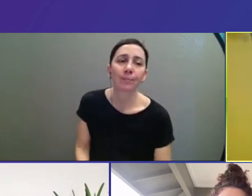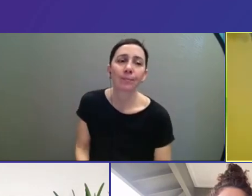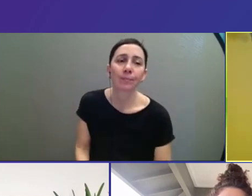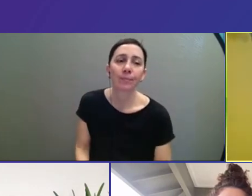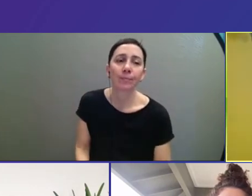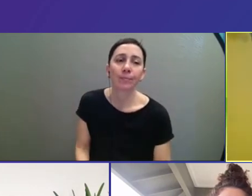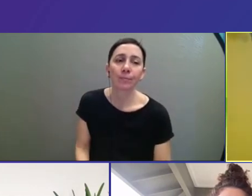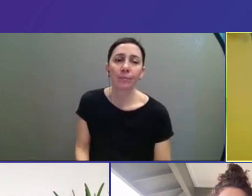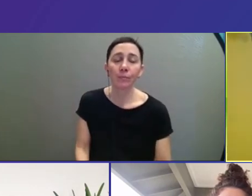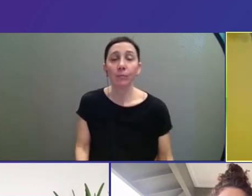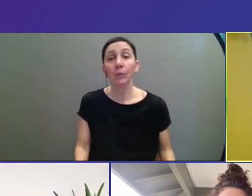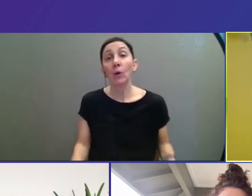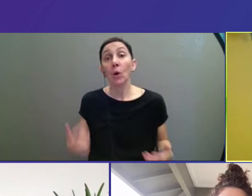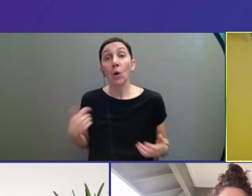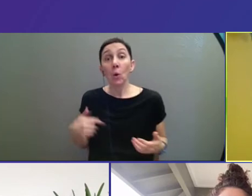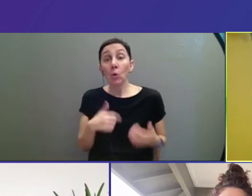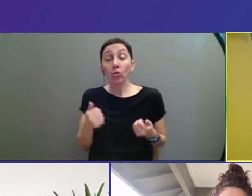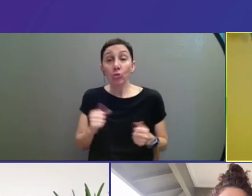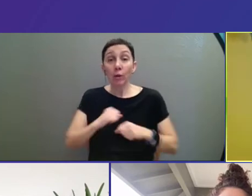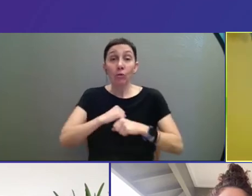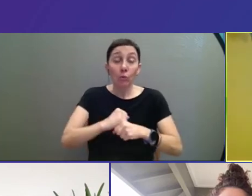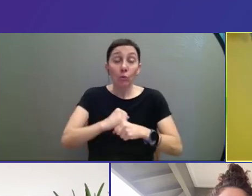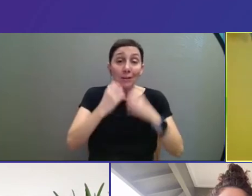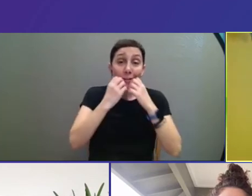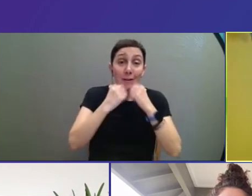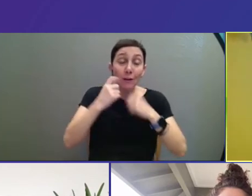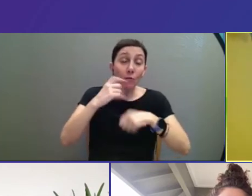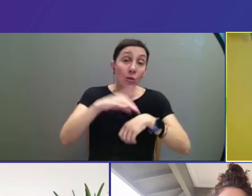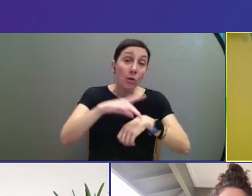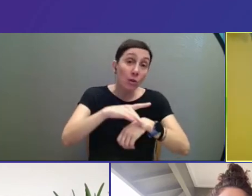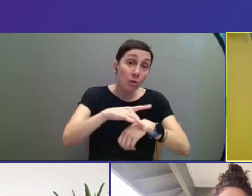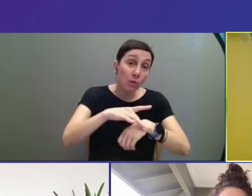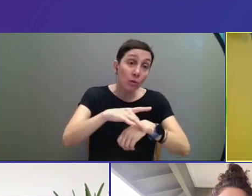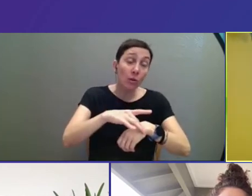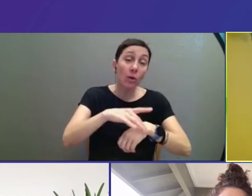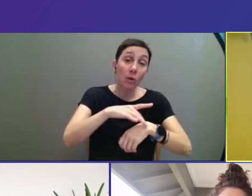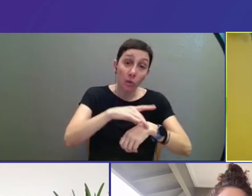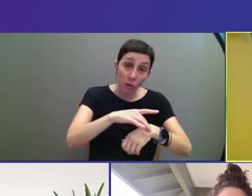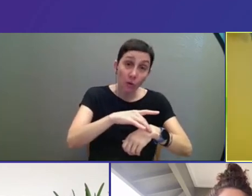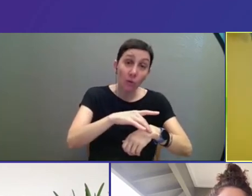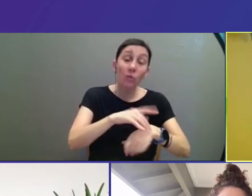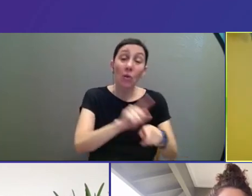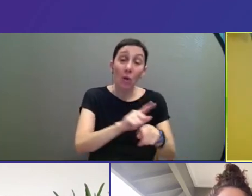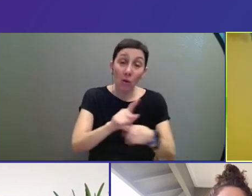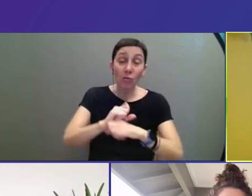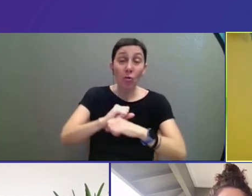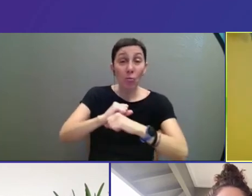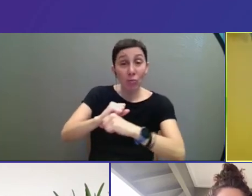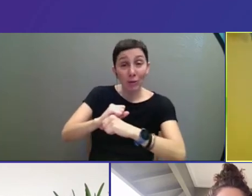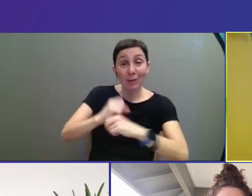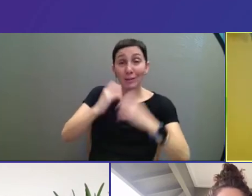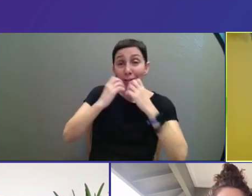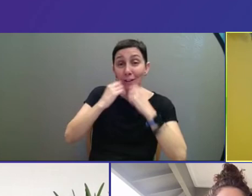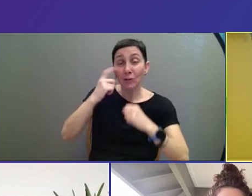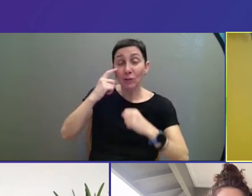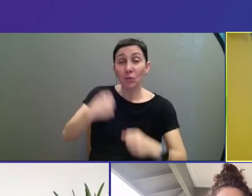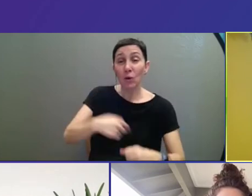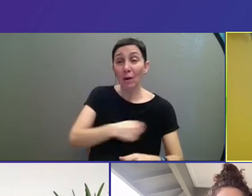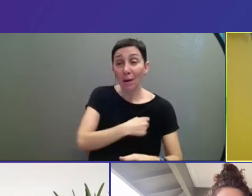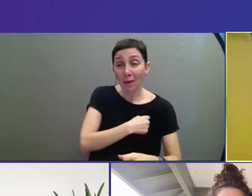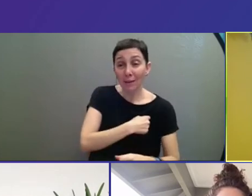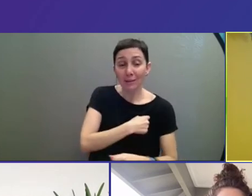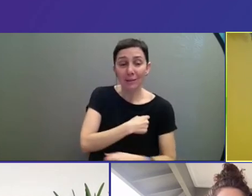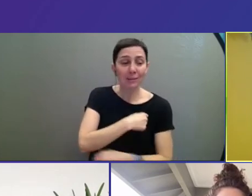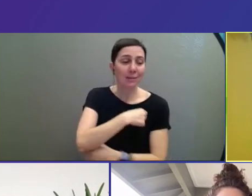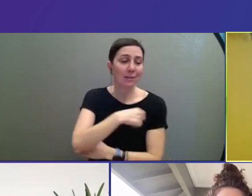to protect Earth and care for Earth, the Earth is also protecting and caring for us. And I think, like Lehuanani, you were speaking a lot